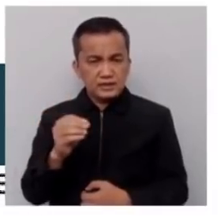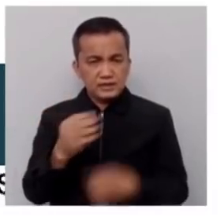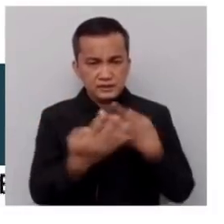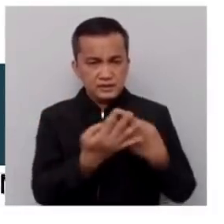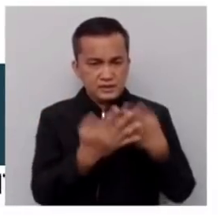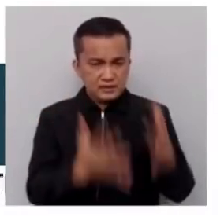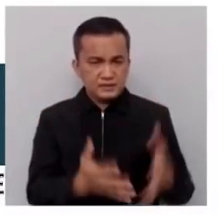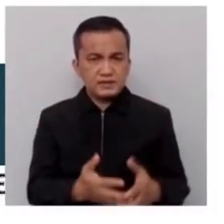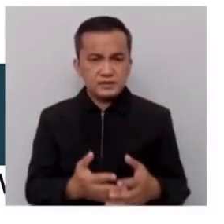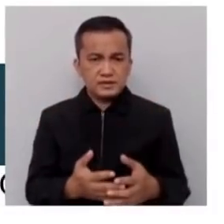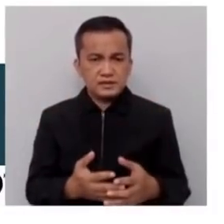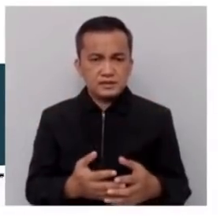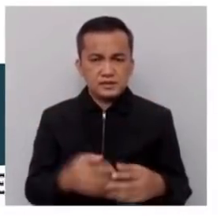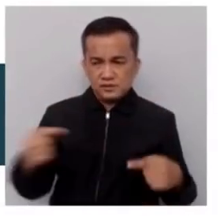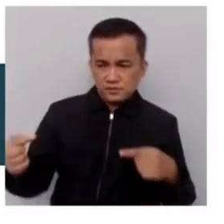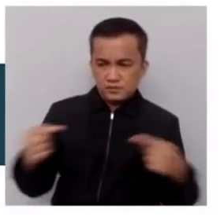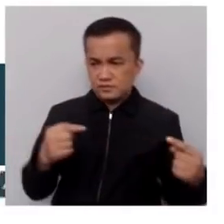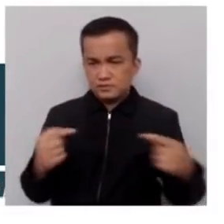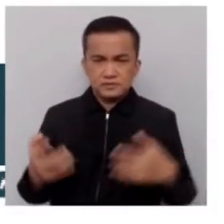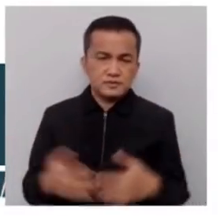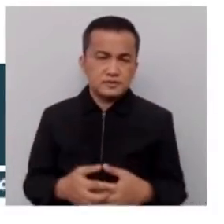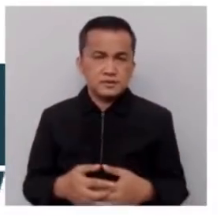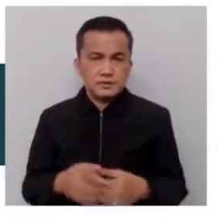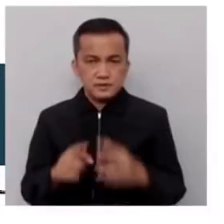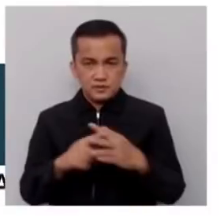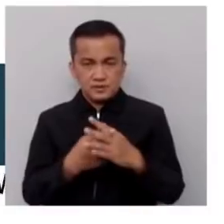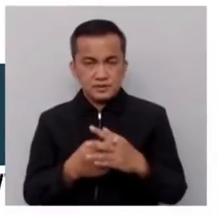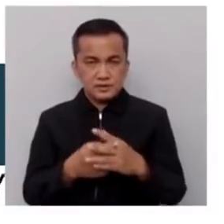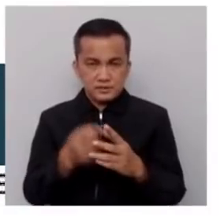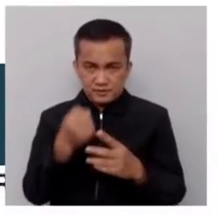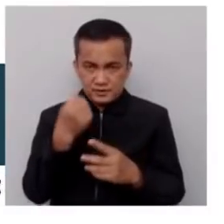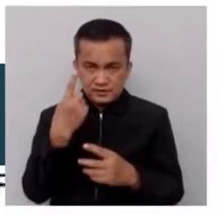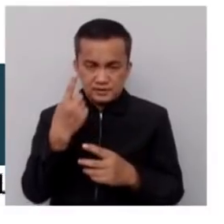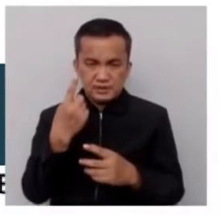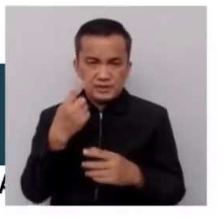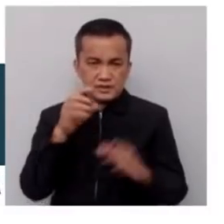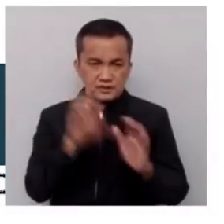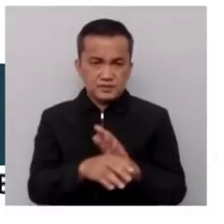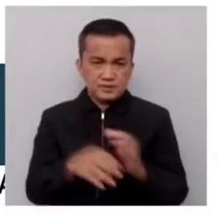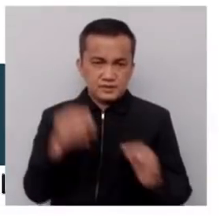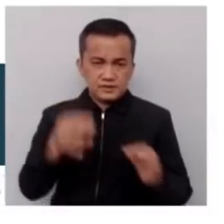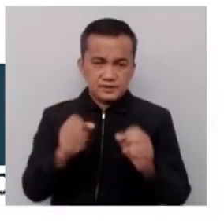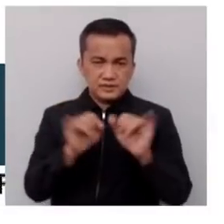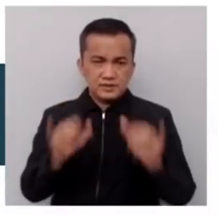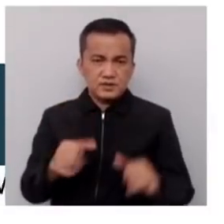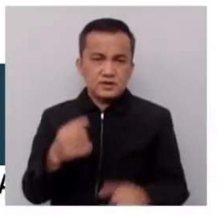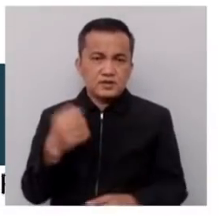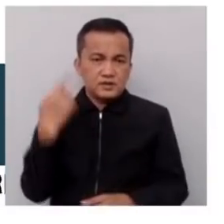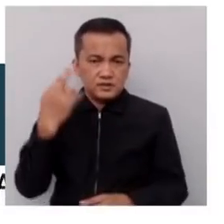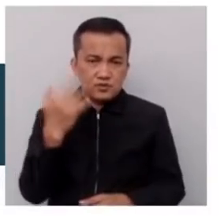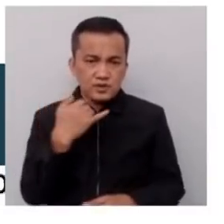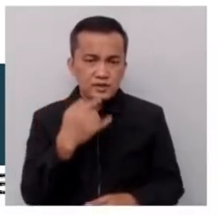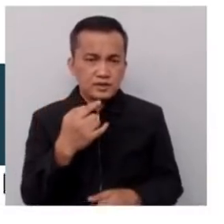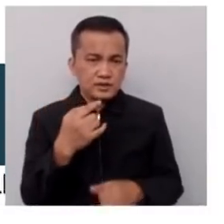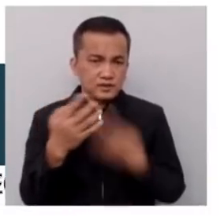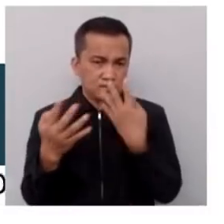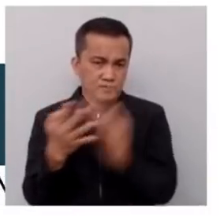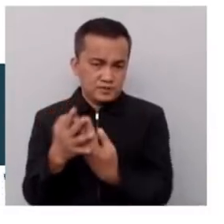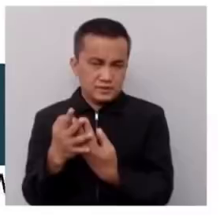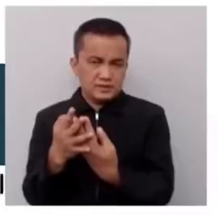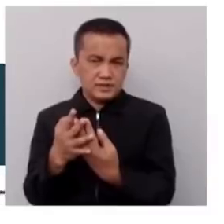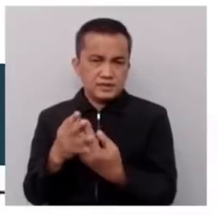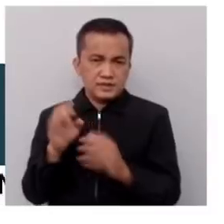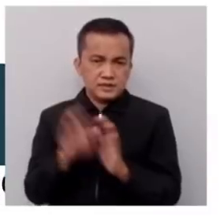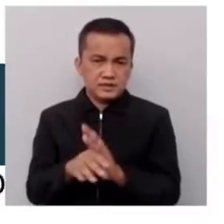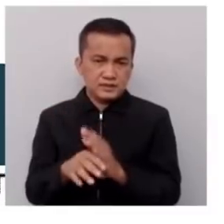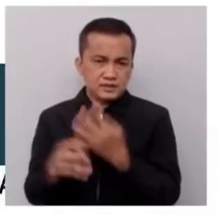begin with, we have to understand the philosophy behind the criminal justice system. The reason why convicted criminals are actually in jail is because